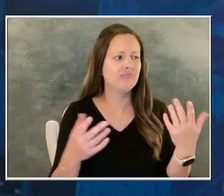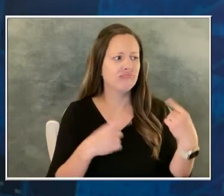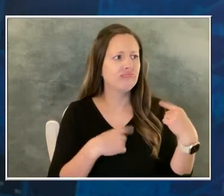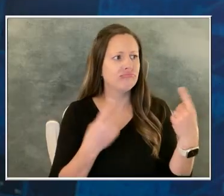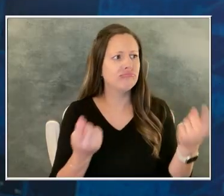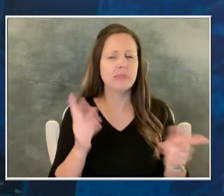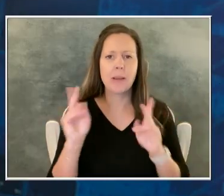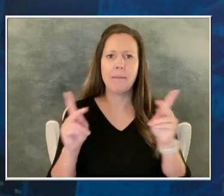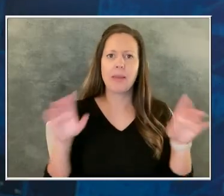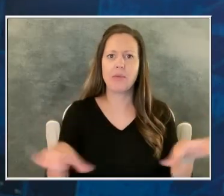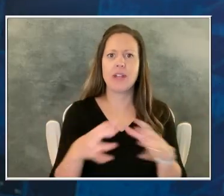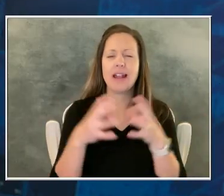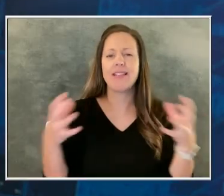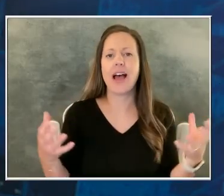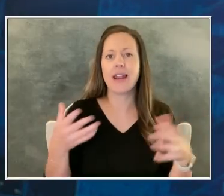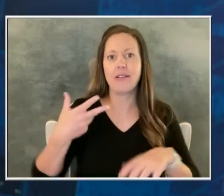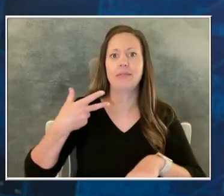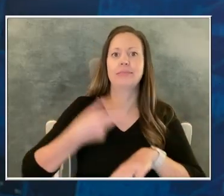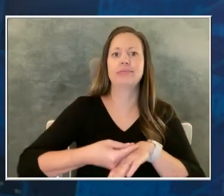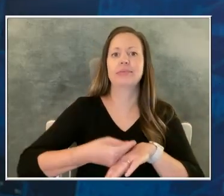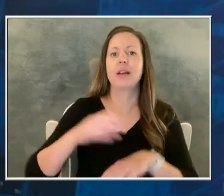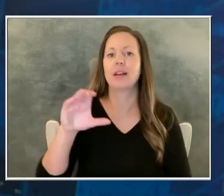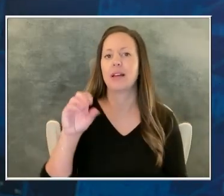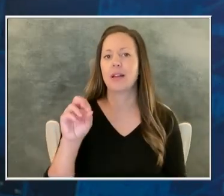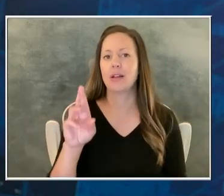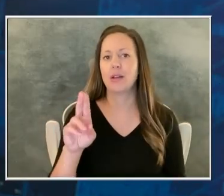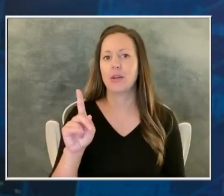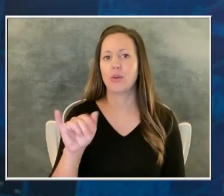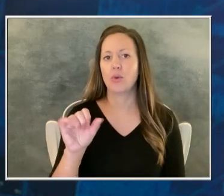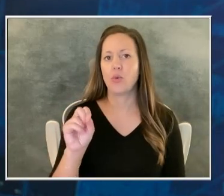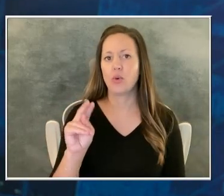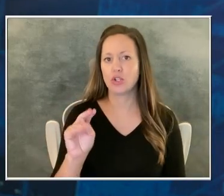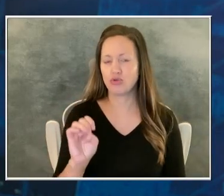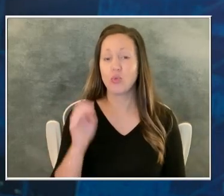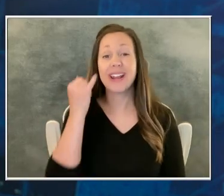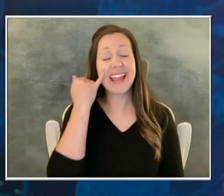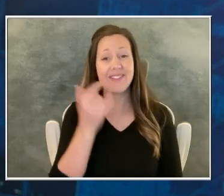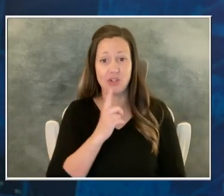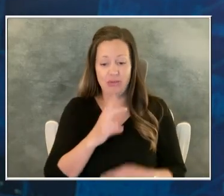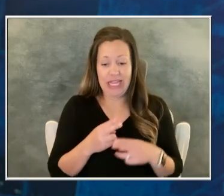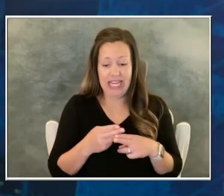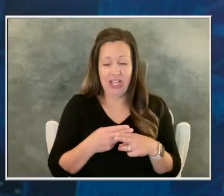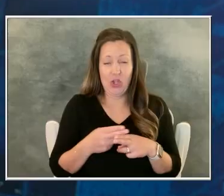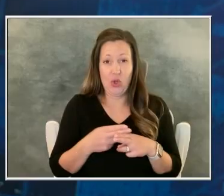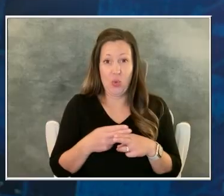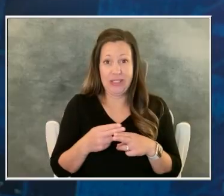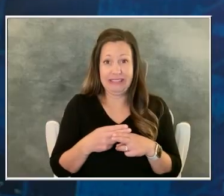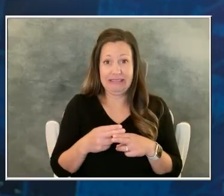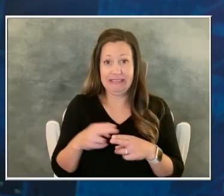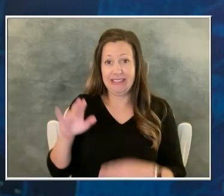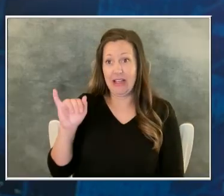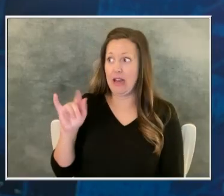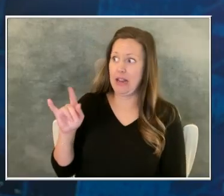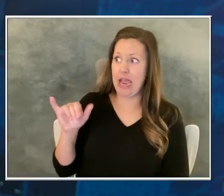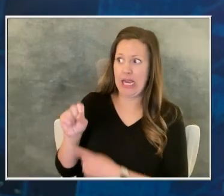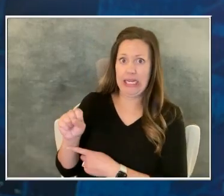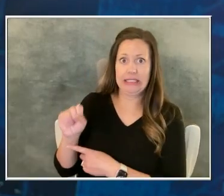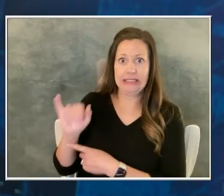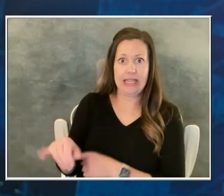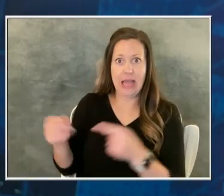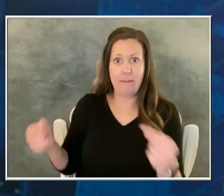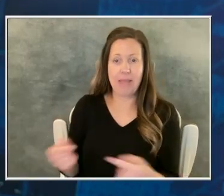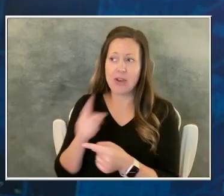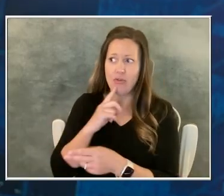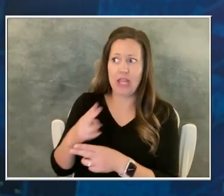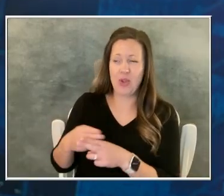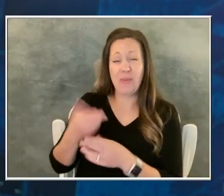say, cortisone injections for this, which if it's an acute tendonitis, it might work because we're dealing with acute inflammation, but